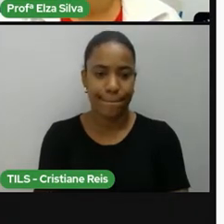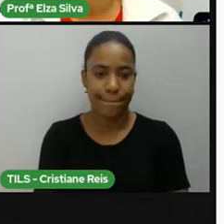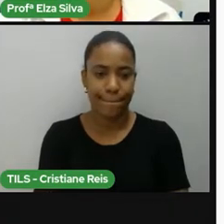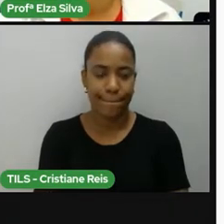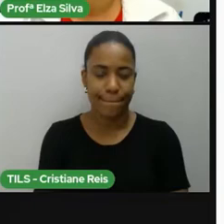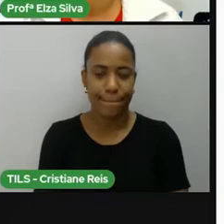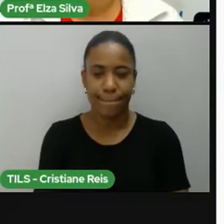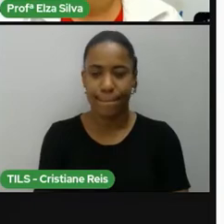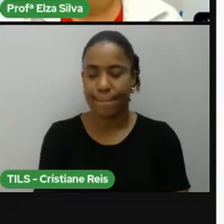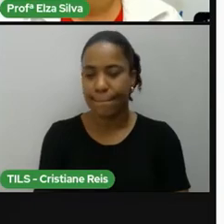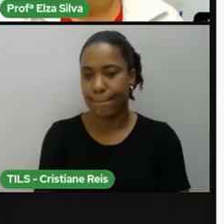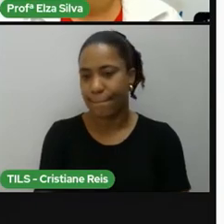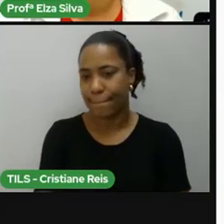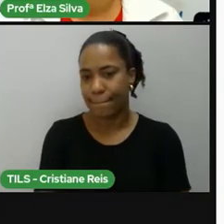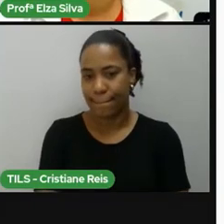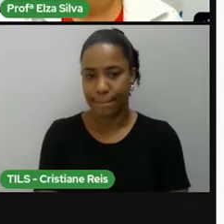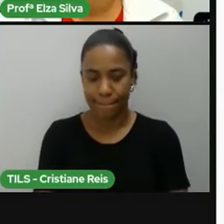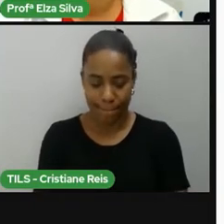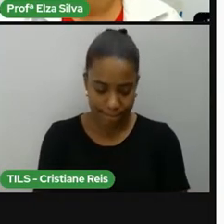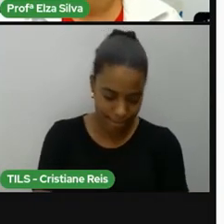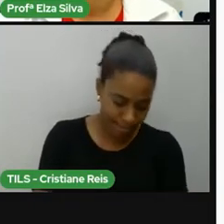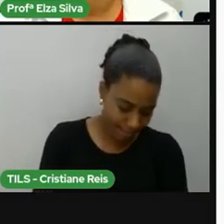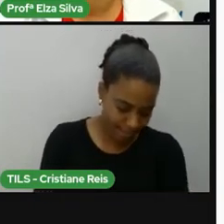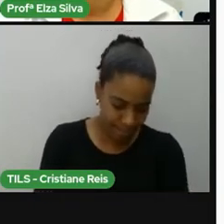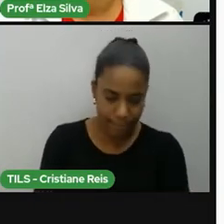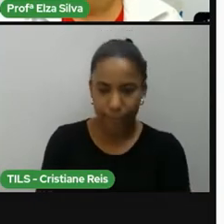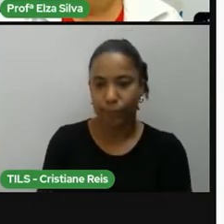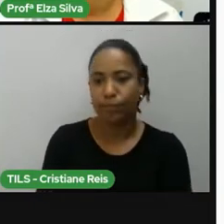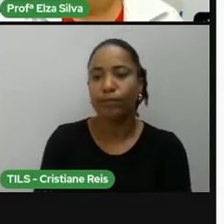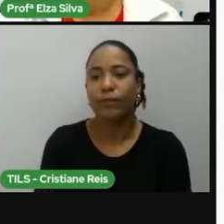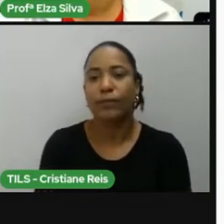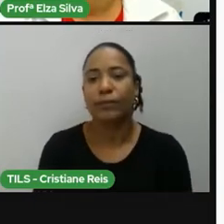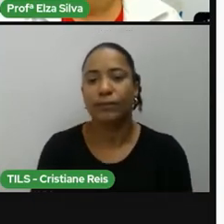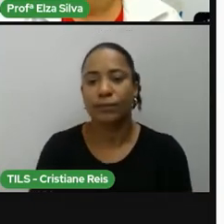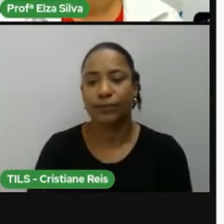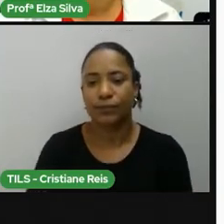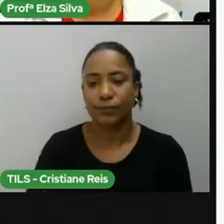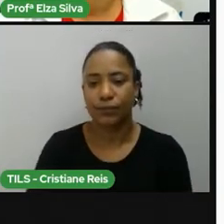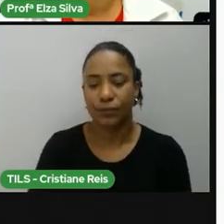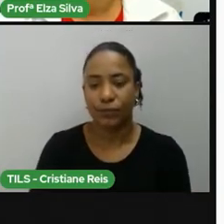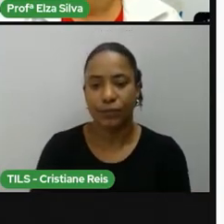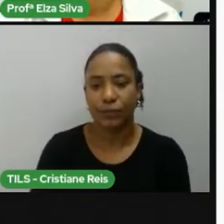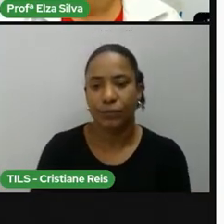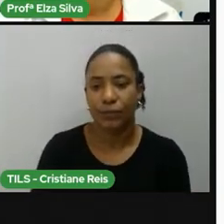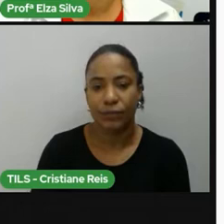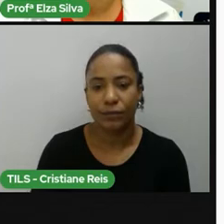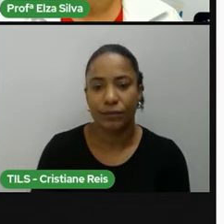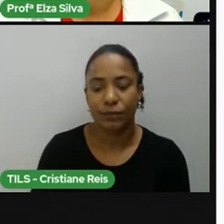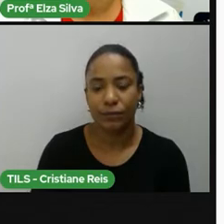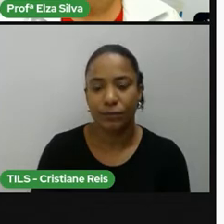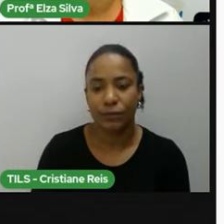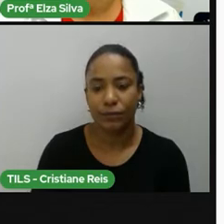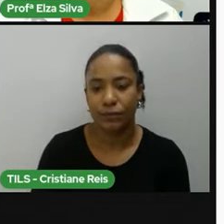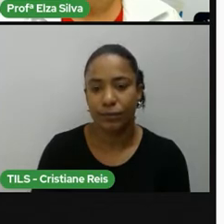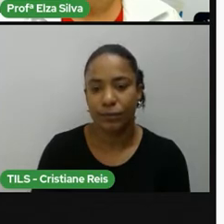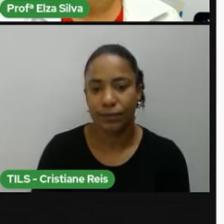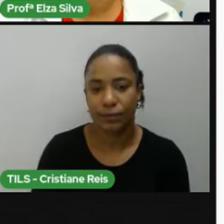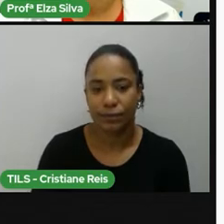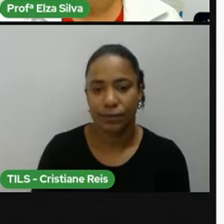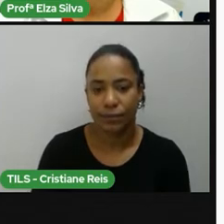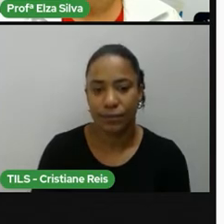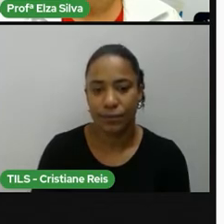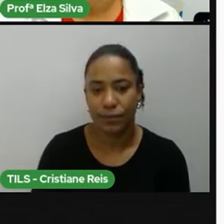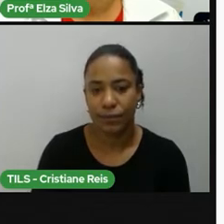12th Baptist Church. In 1957, King and other civil rights activists founded the Southern Christian Leadership Conference. The group was